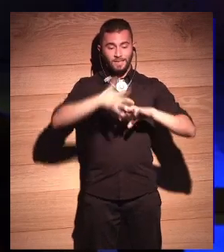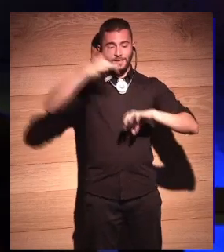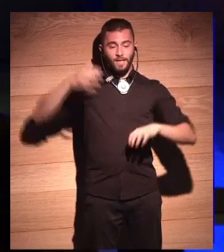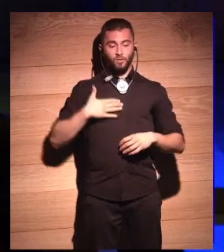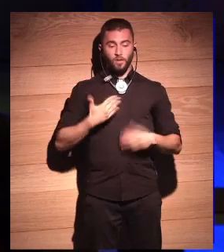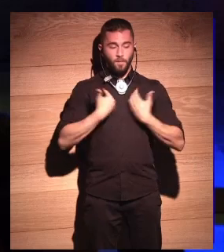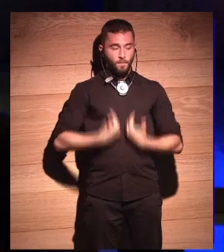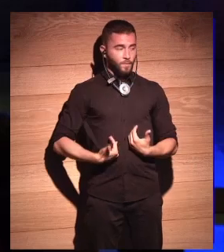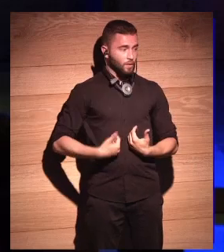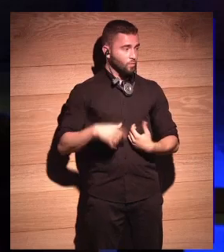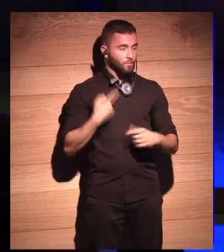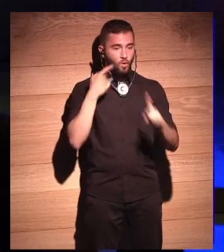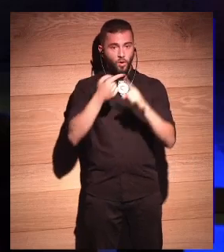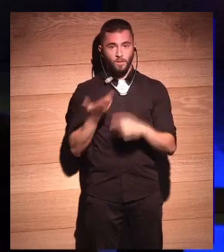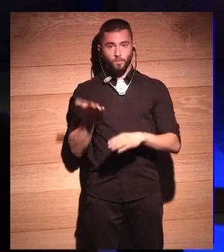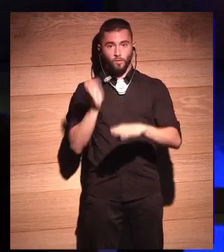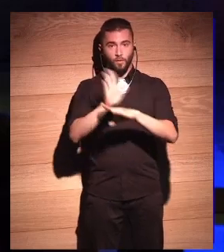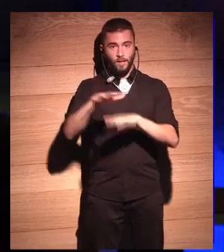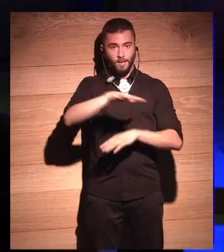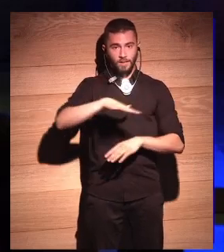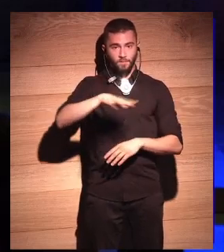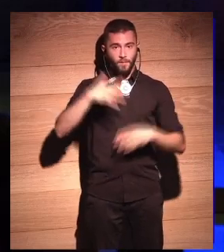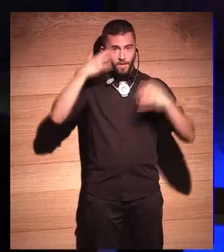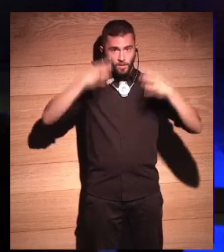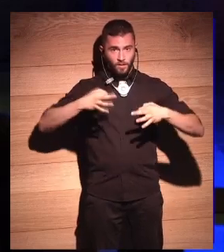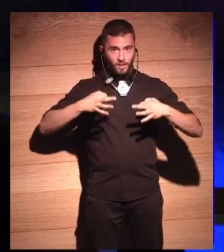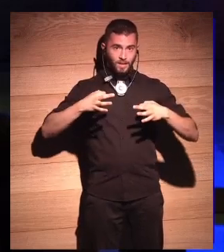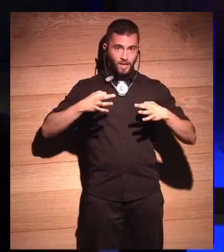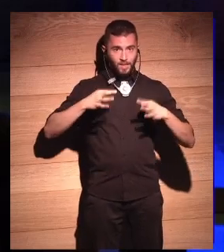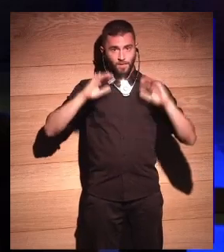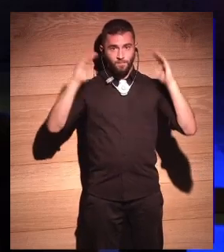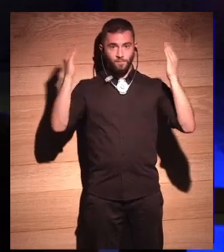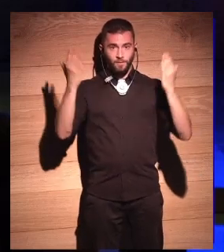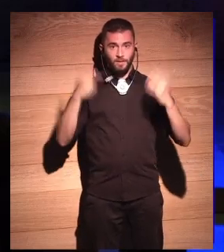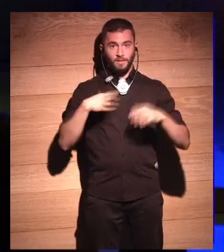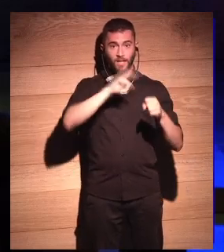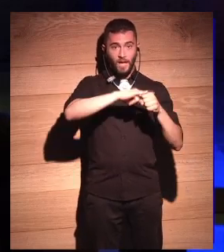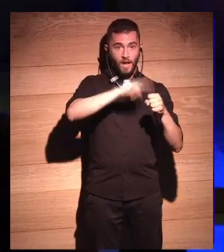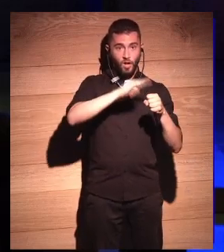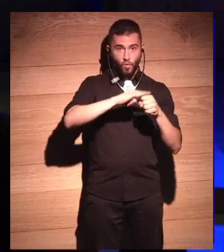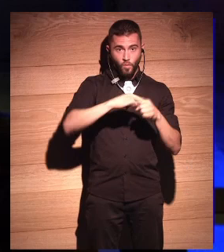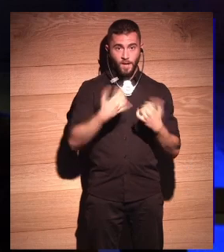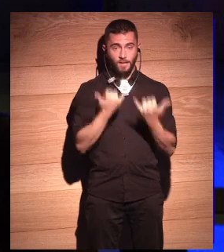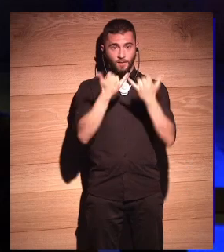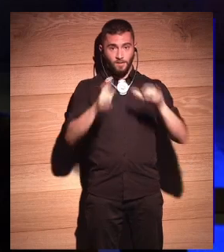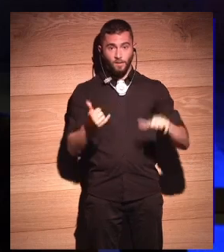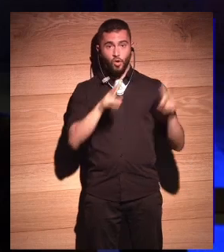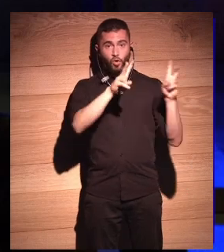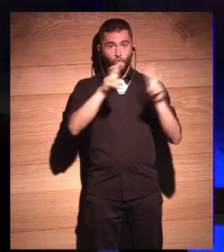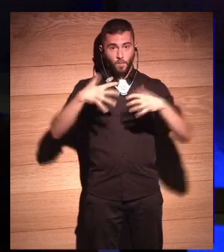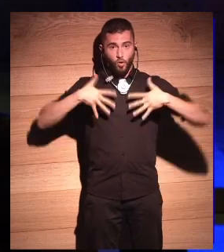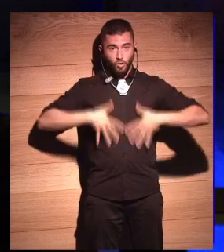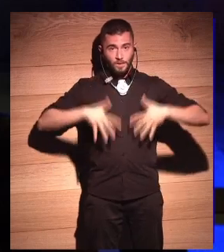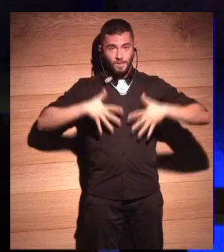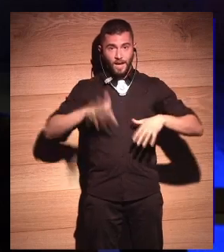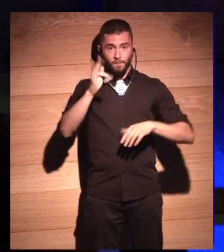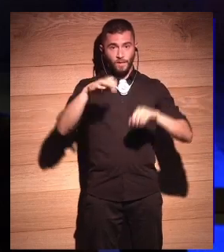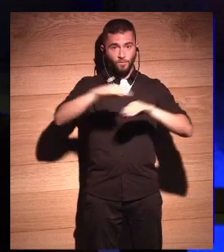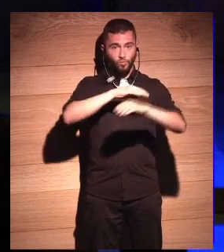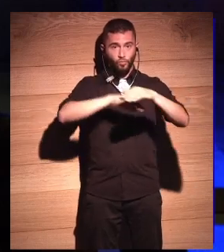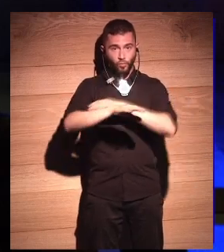this Monday is the creation of a new show where I'm wearing this suit next to the gloves. And all of the visuals will take place in